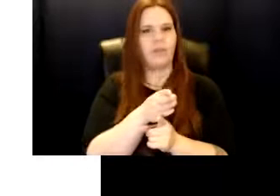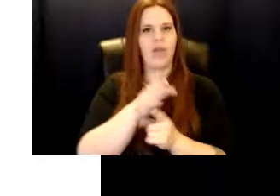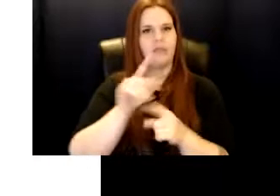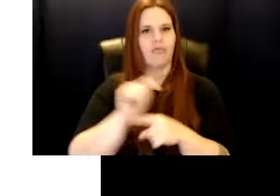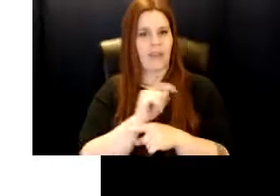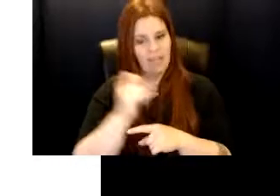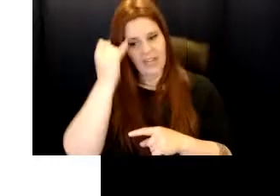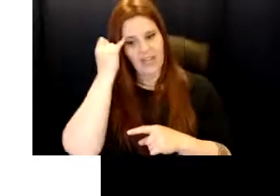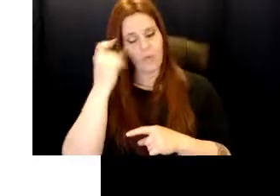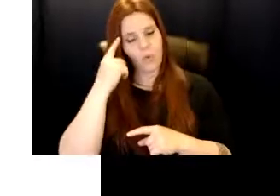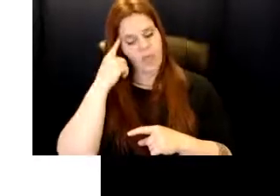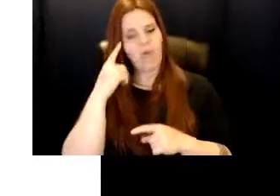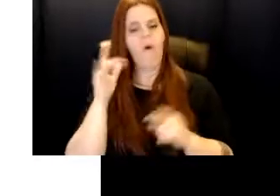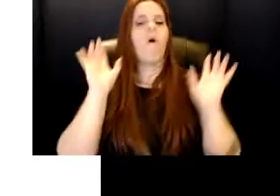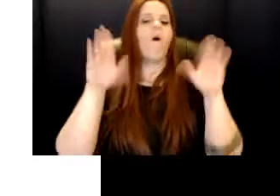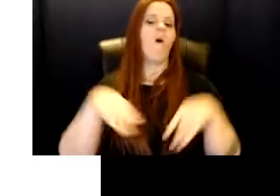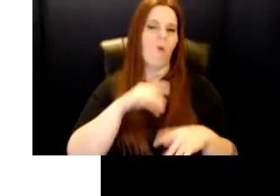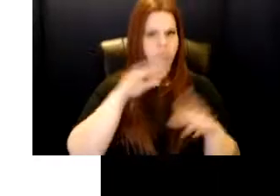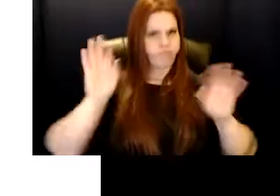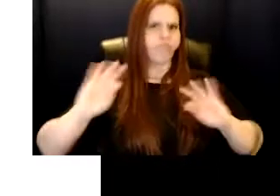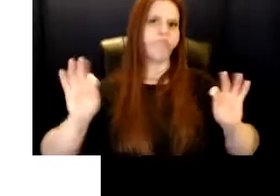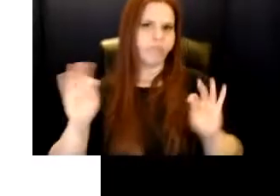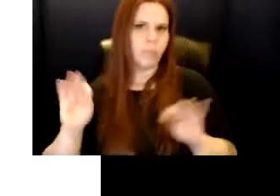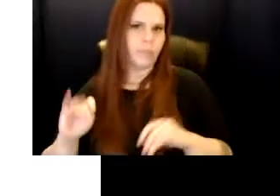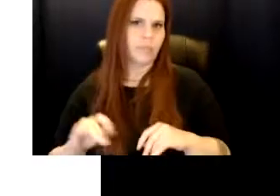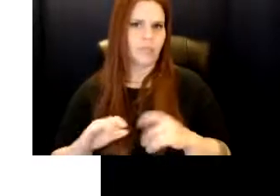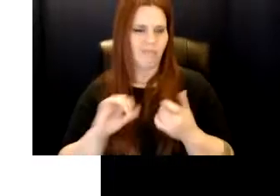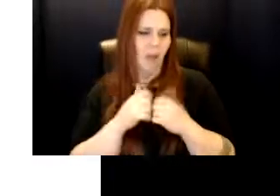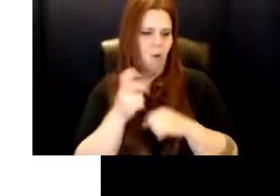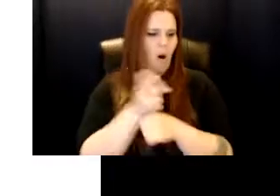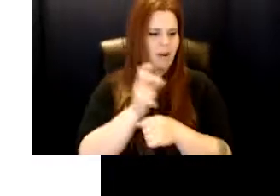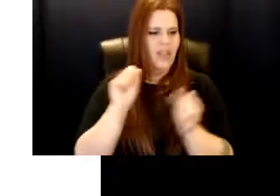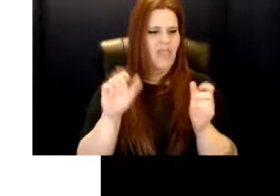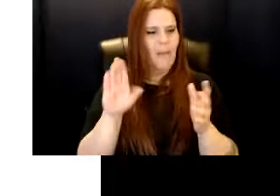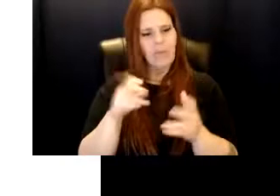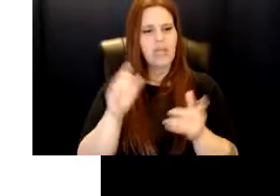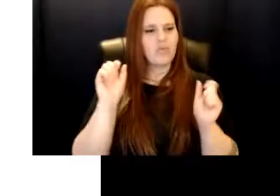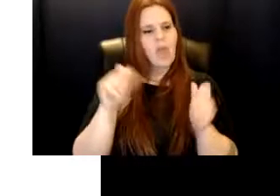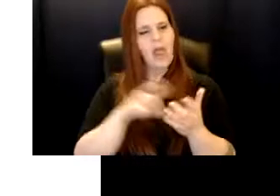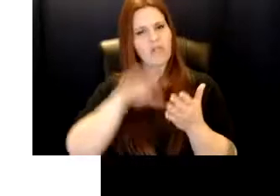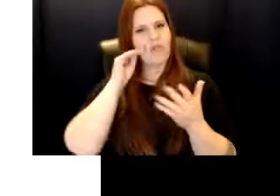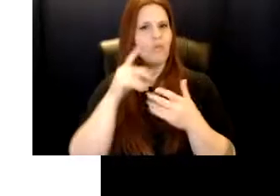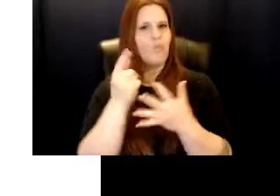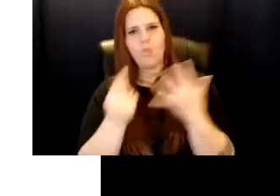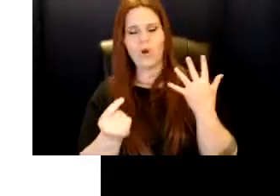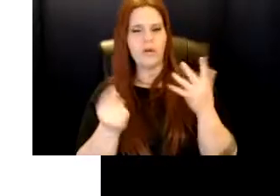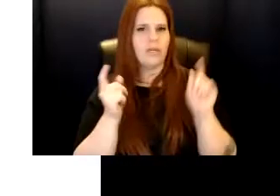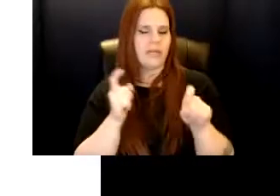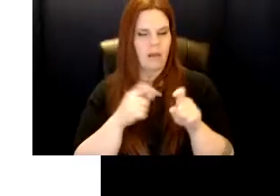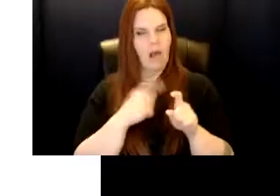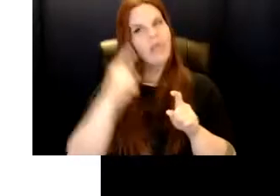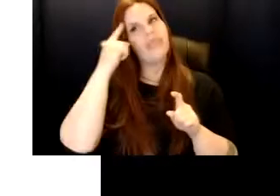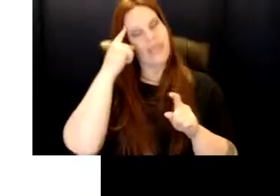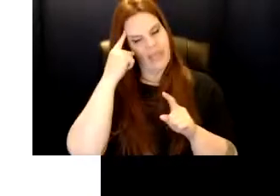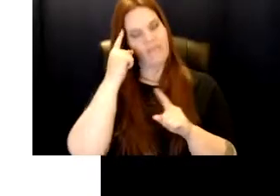you think that, oh, it's not such a big deal, how hard could it be? They can certainly learn what you need to do. Think about for a minute